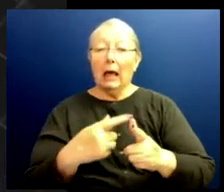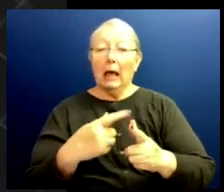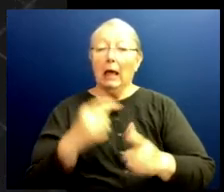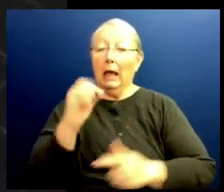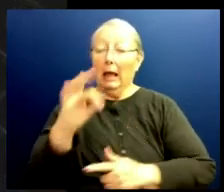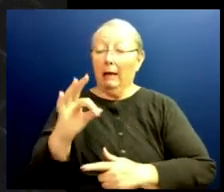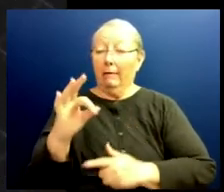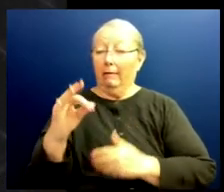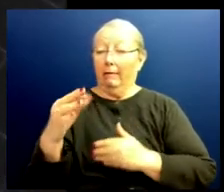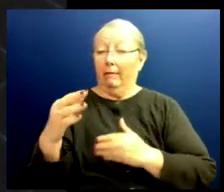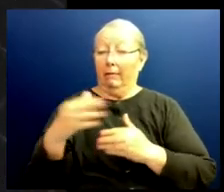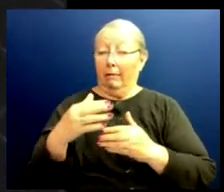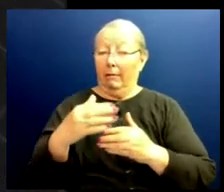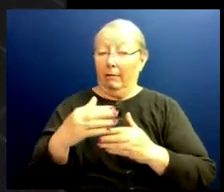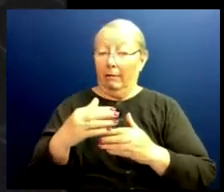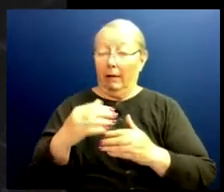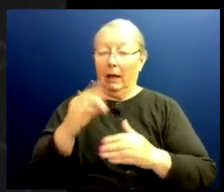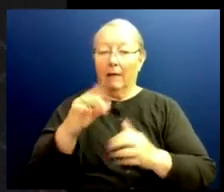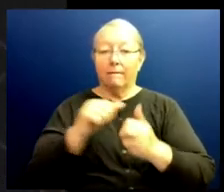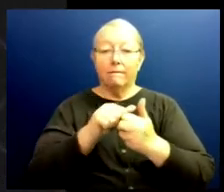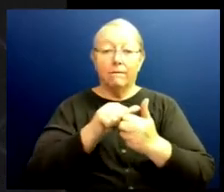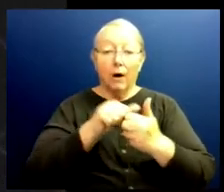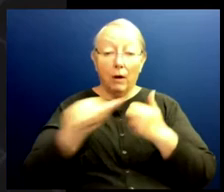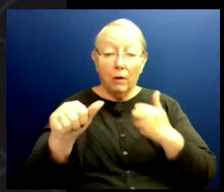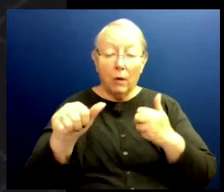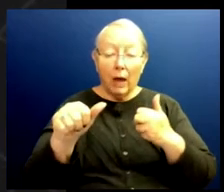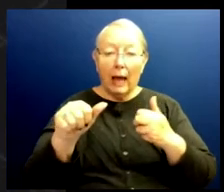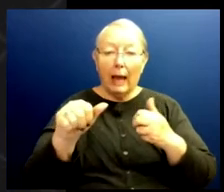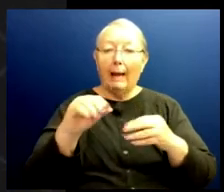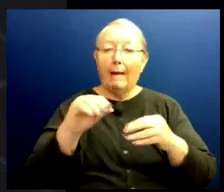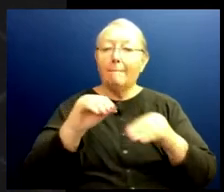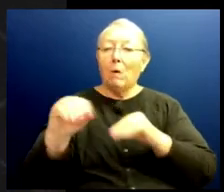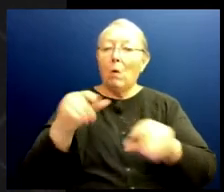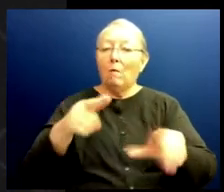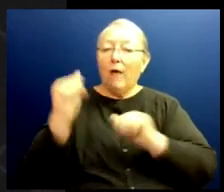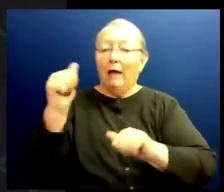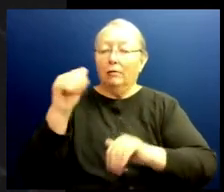were moving faster than those that were closer,